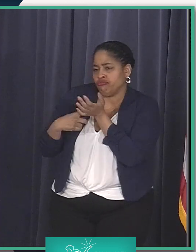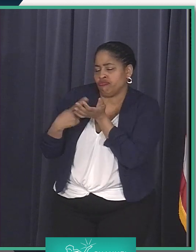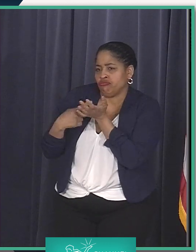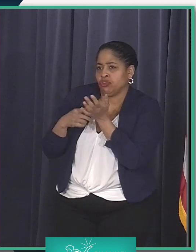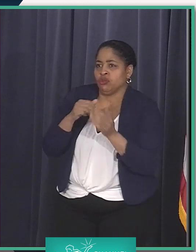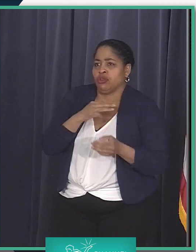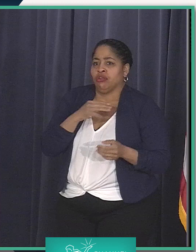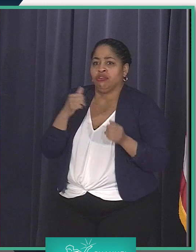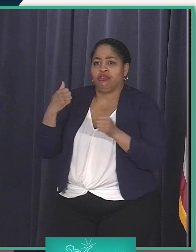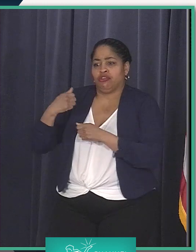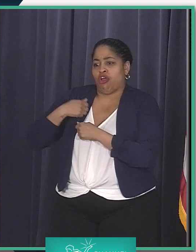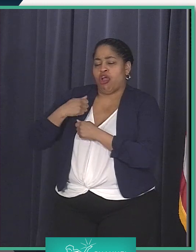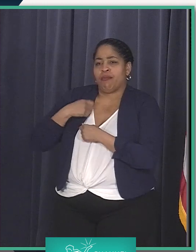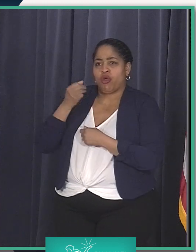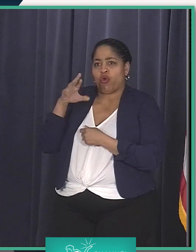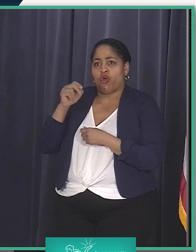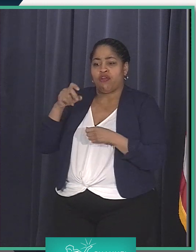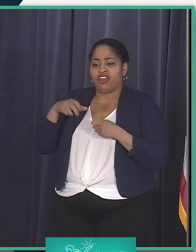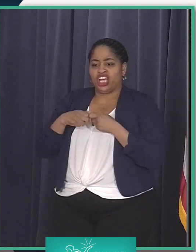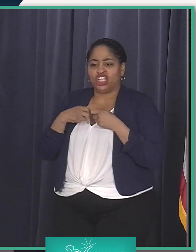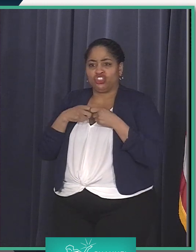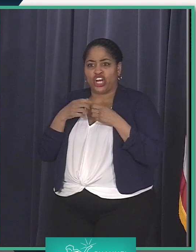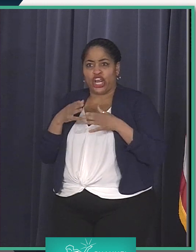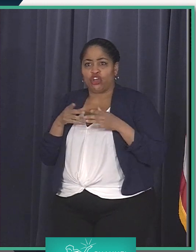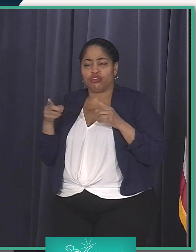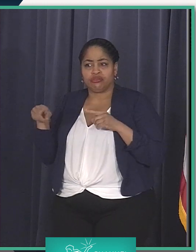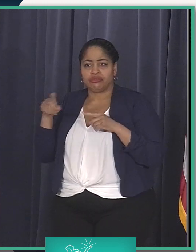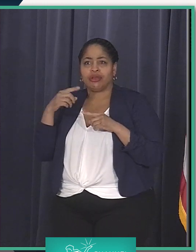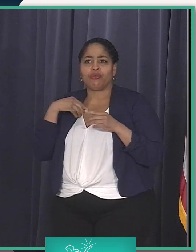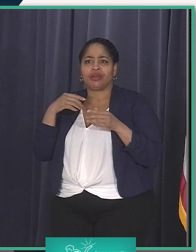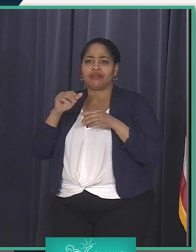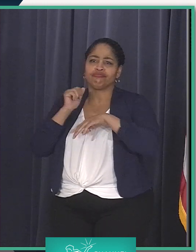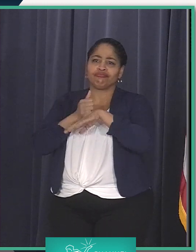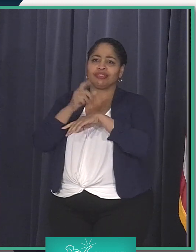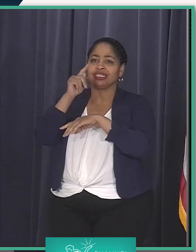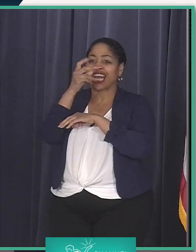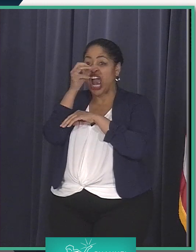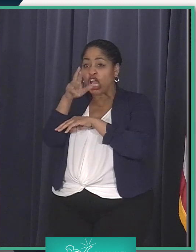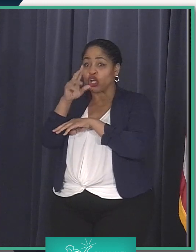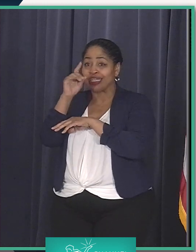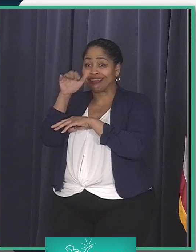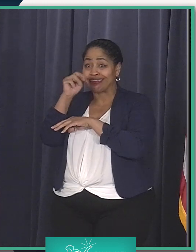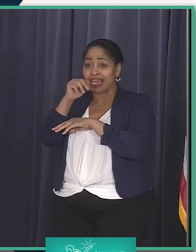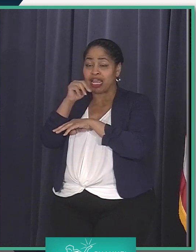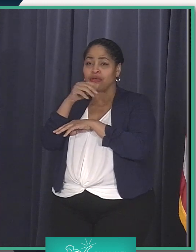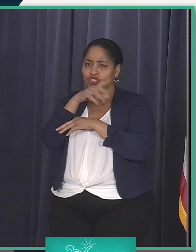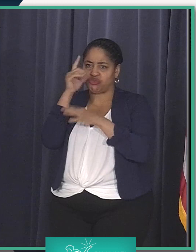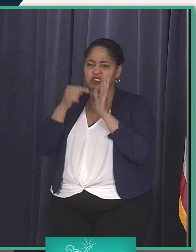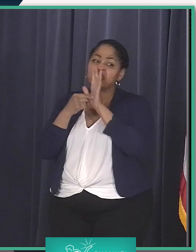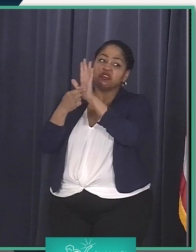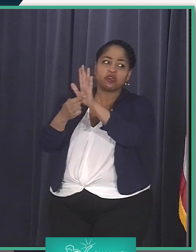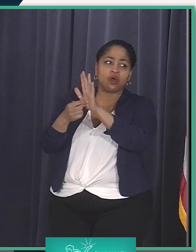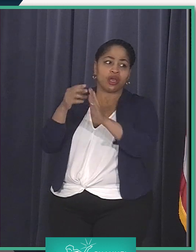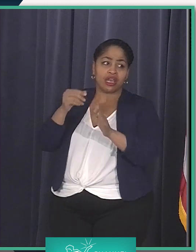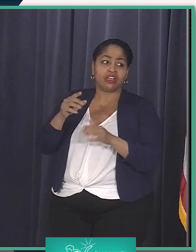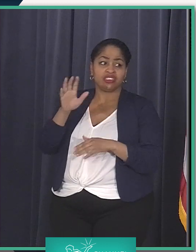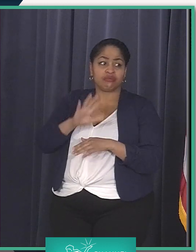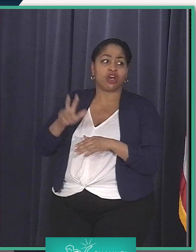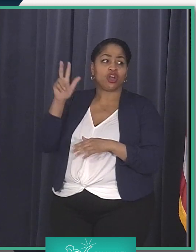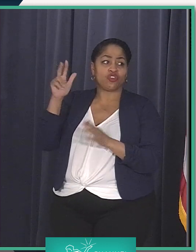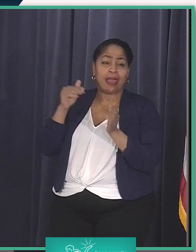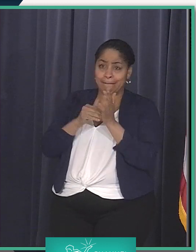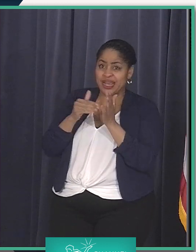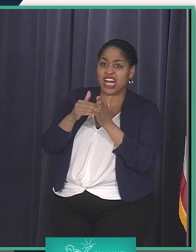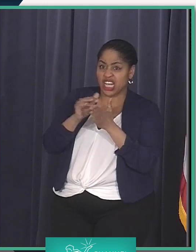we came up with a plan known as a Tiger Dam that Palencia Mobley is about to show you. And it was about a $3